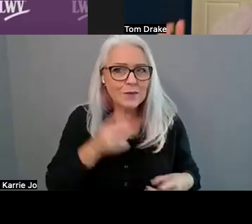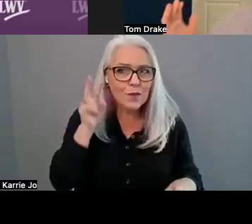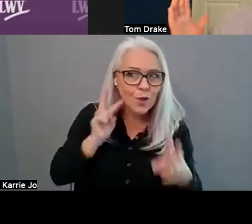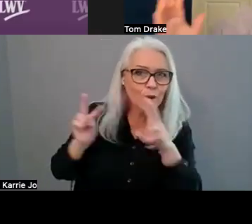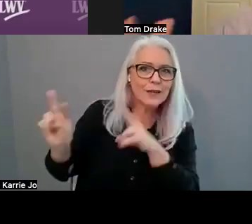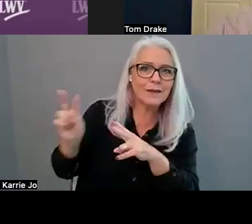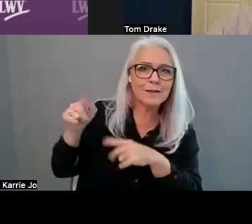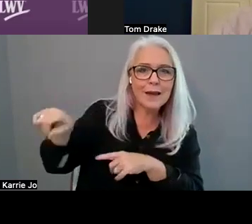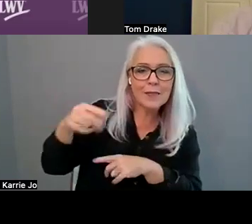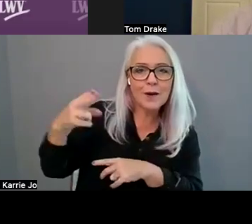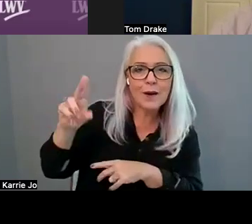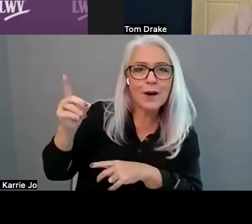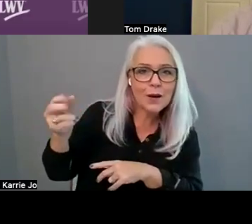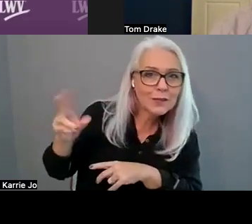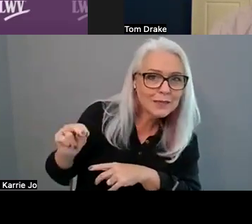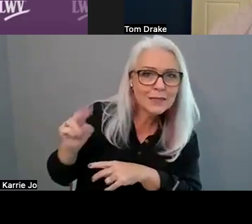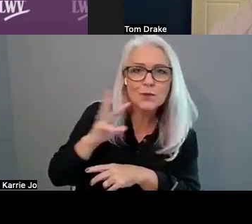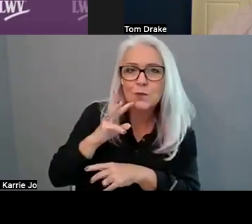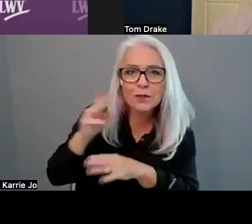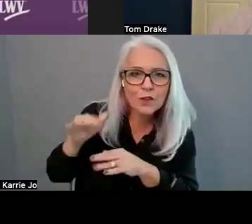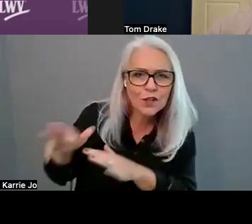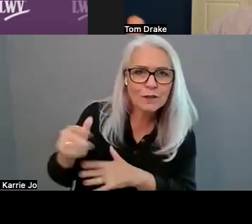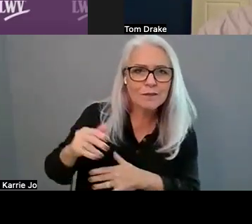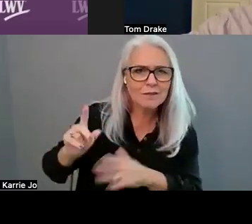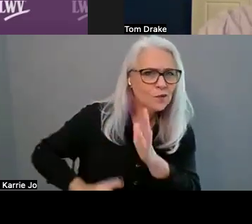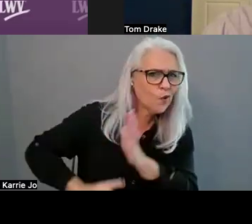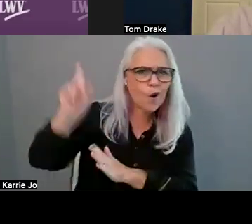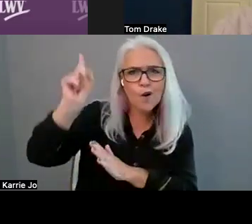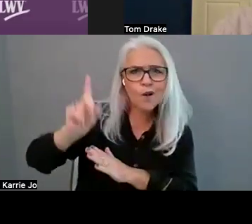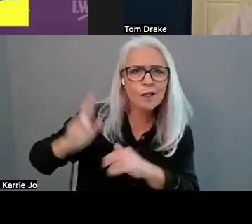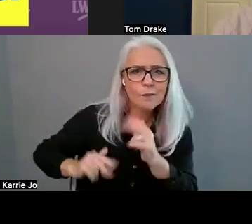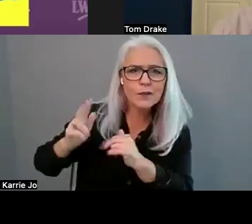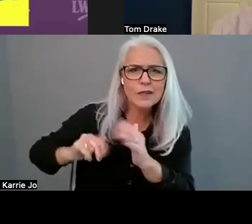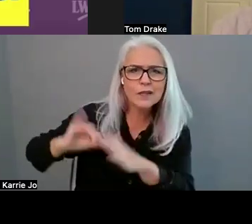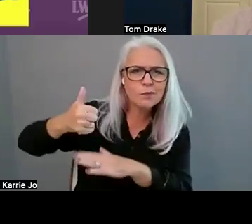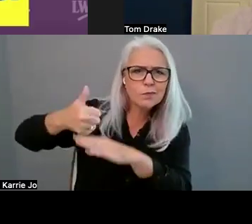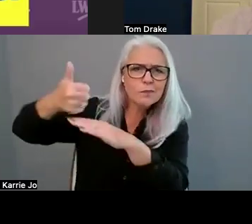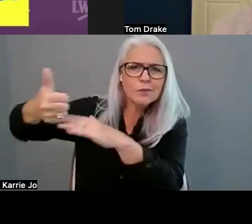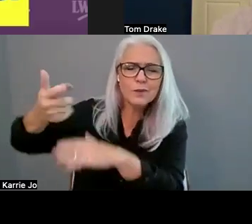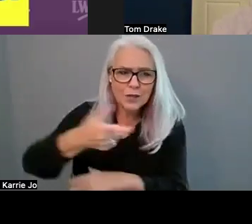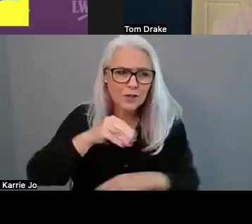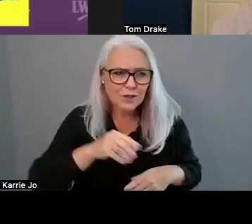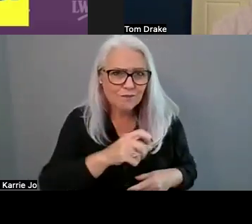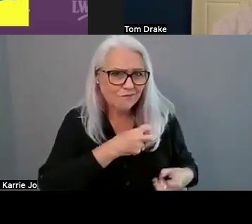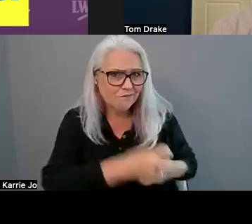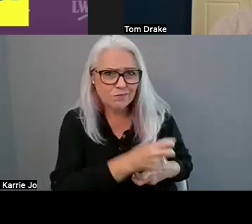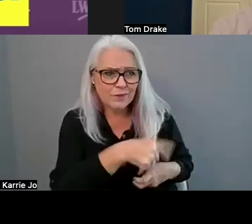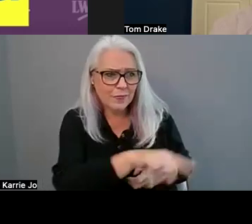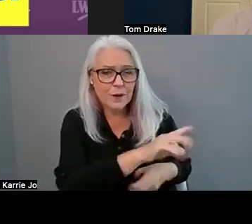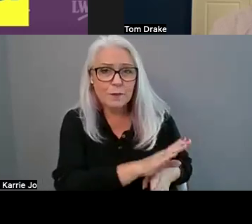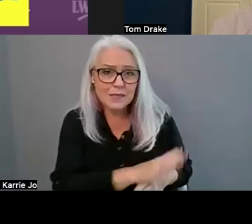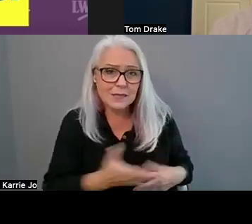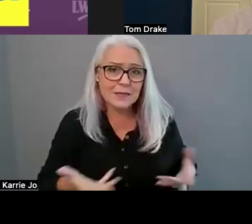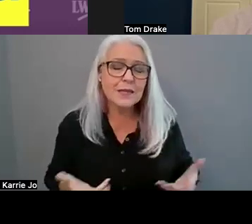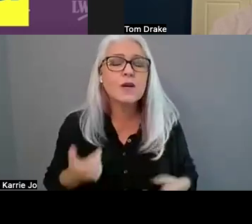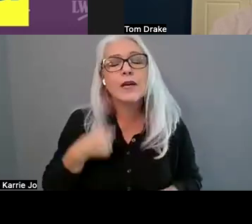we all of a sudden put tall buildings down there, we could effectively now ruin their business. So I think these are things that we have to think about. We